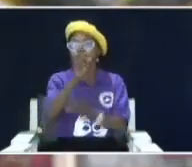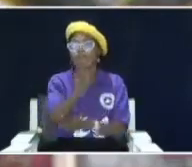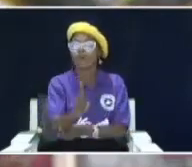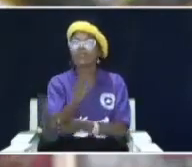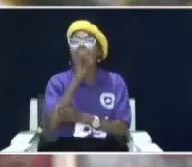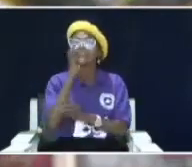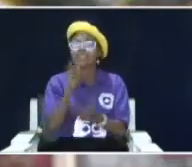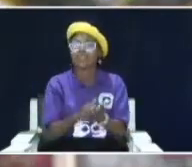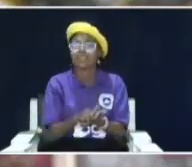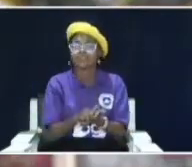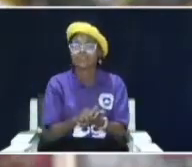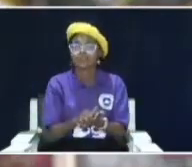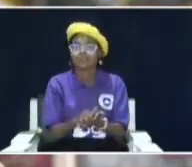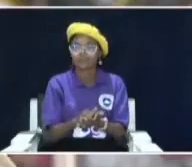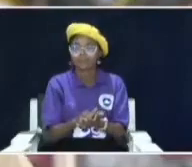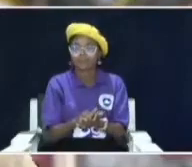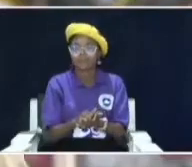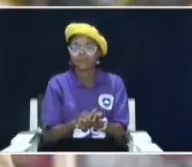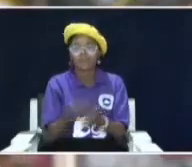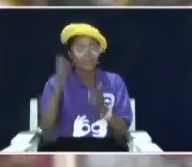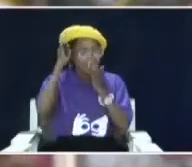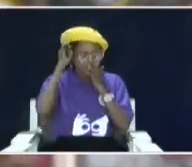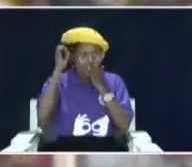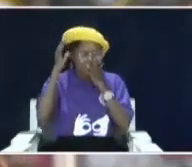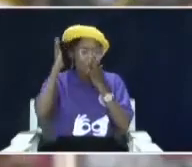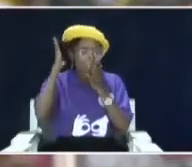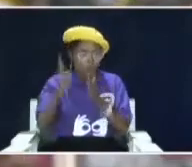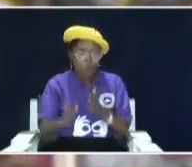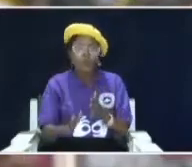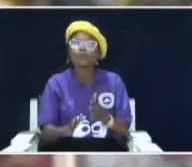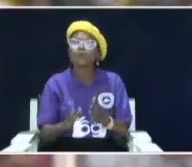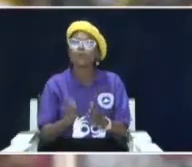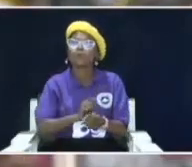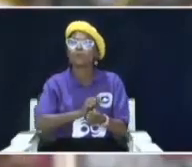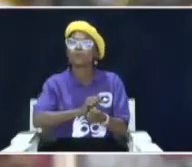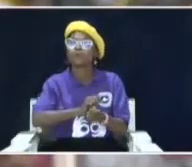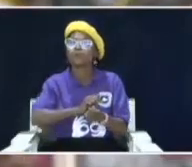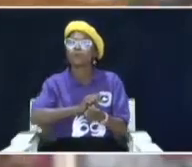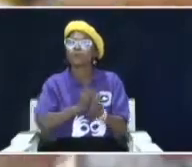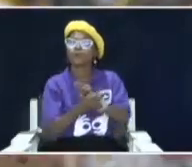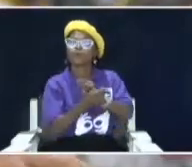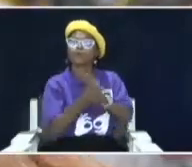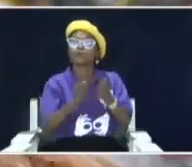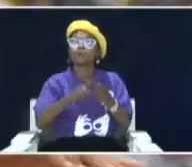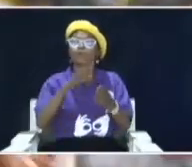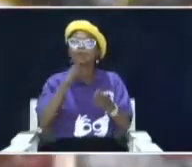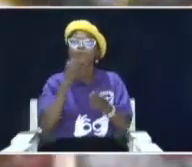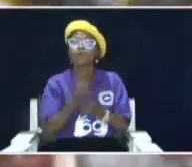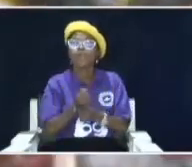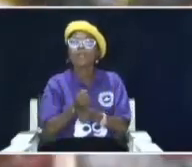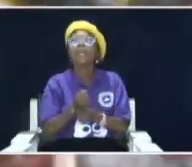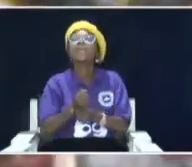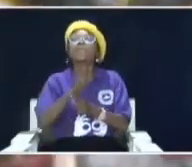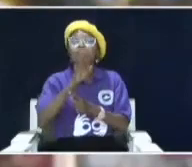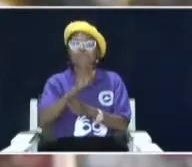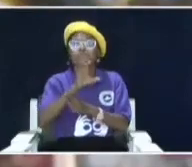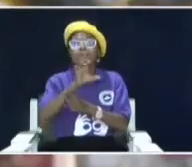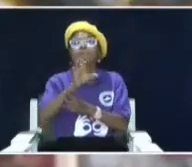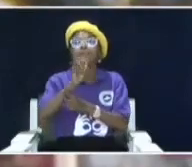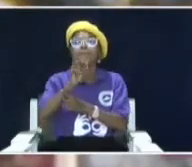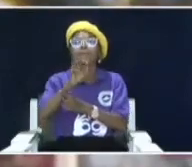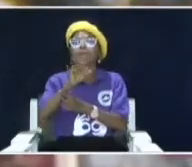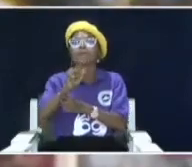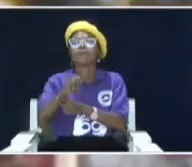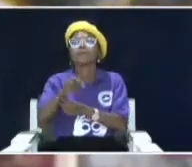is that he will practically turn you to flaming fire. That's what the